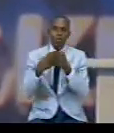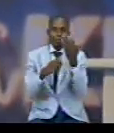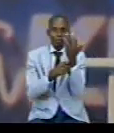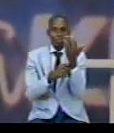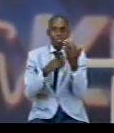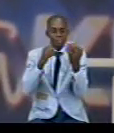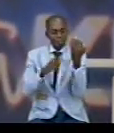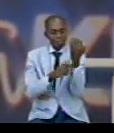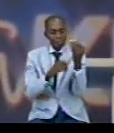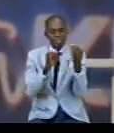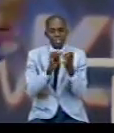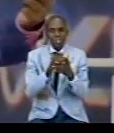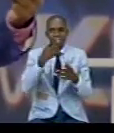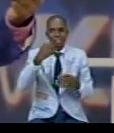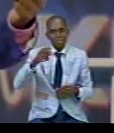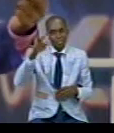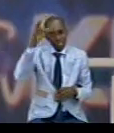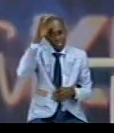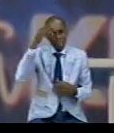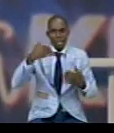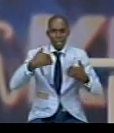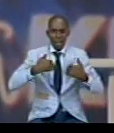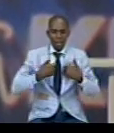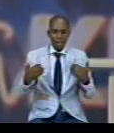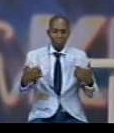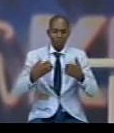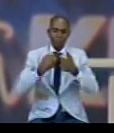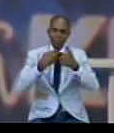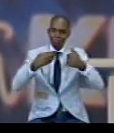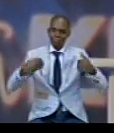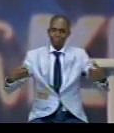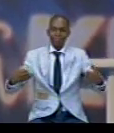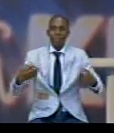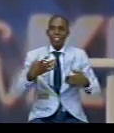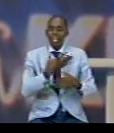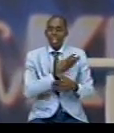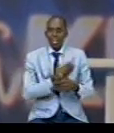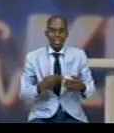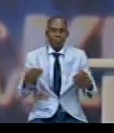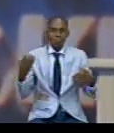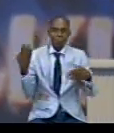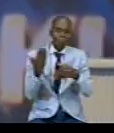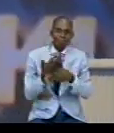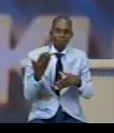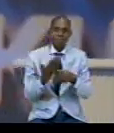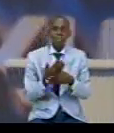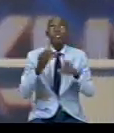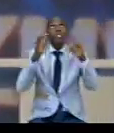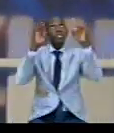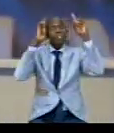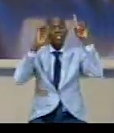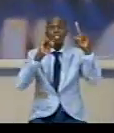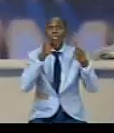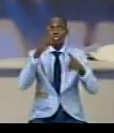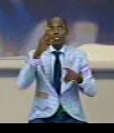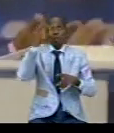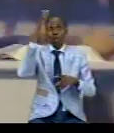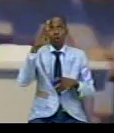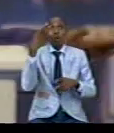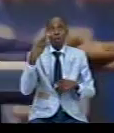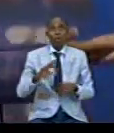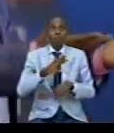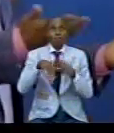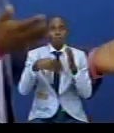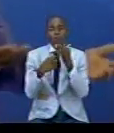devil had torn and tormented is the God of all flesh. The flesh that's